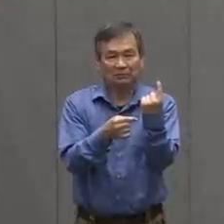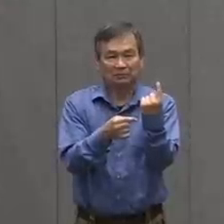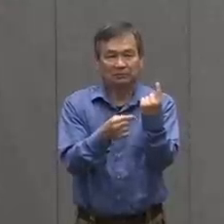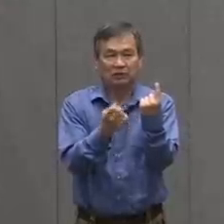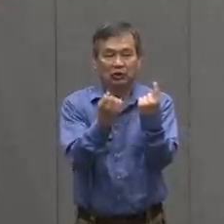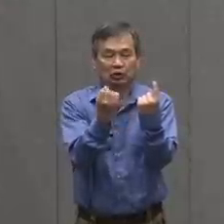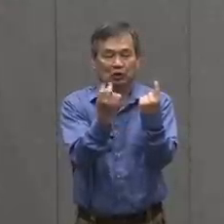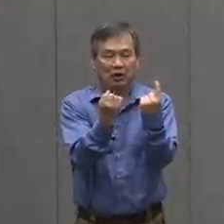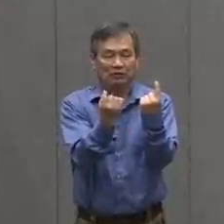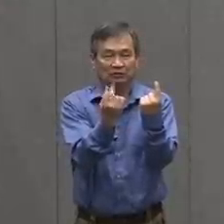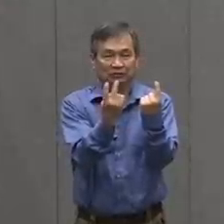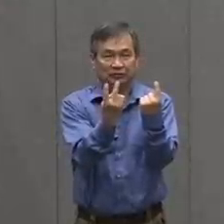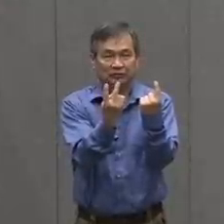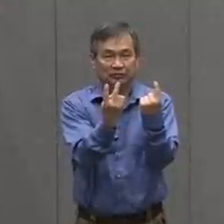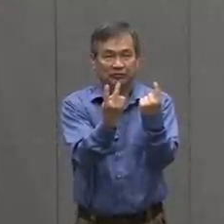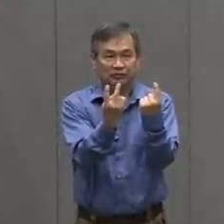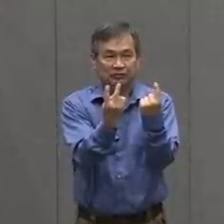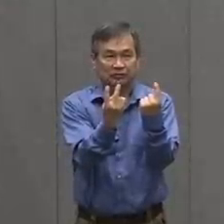12,